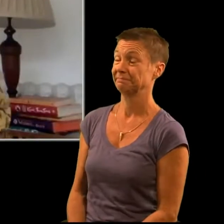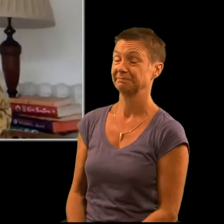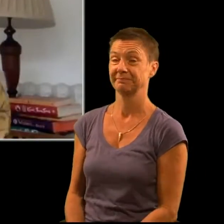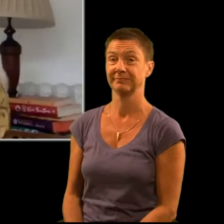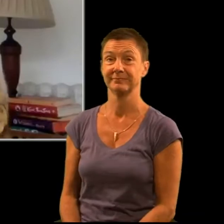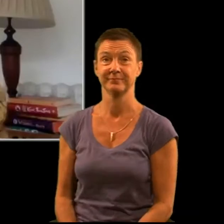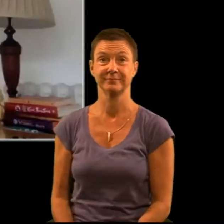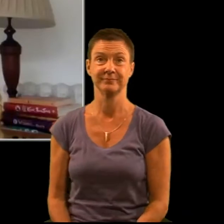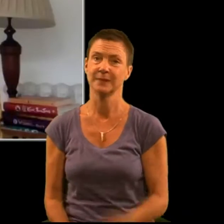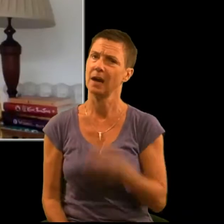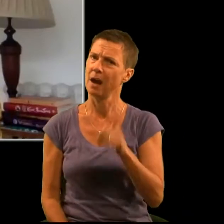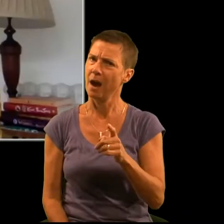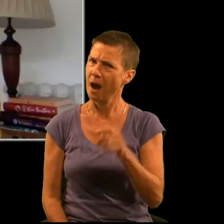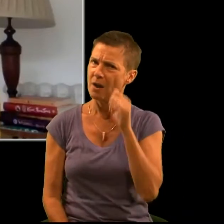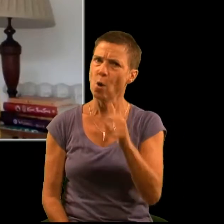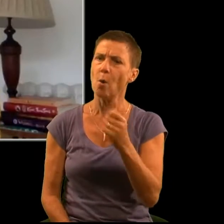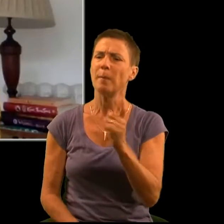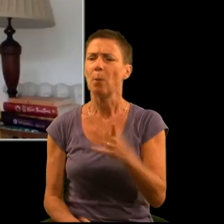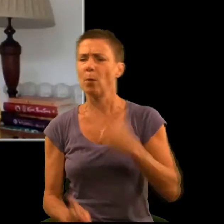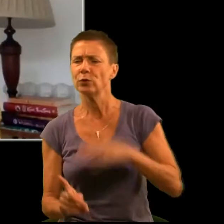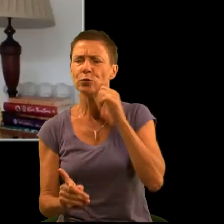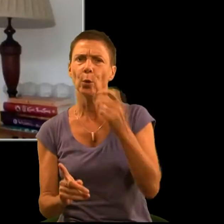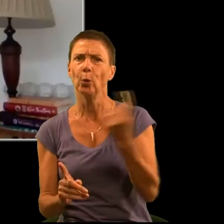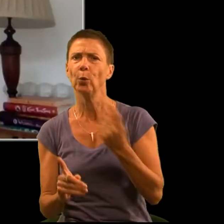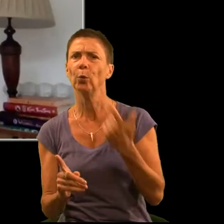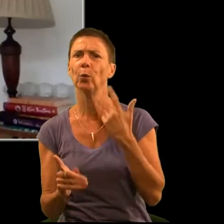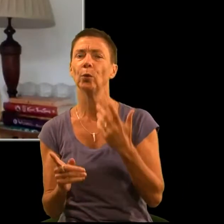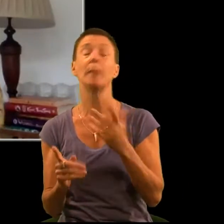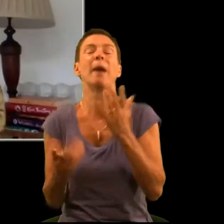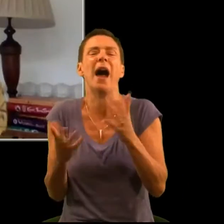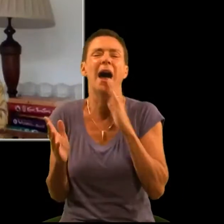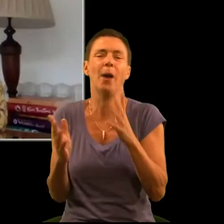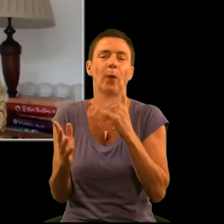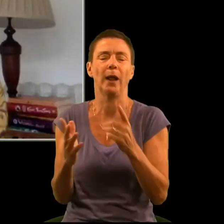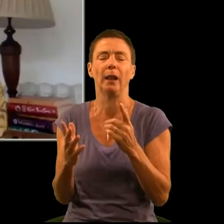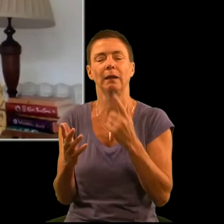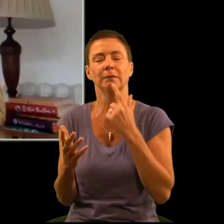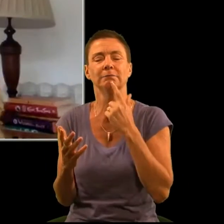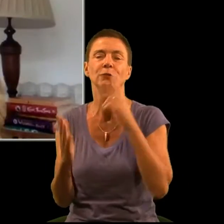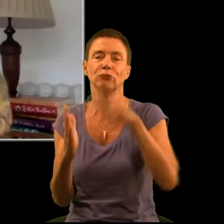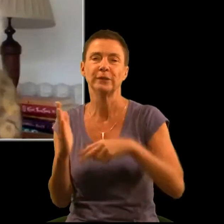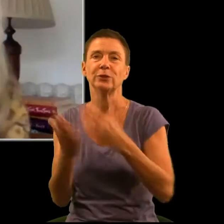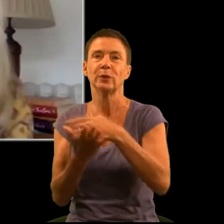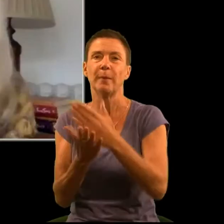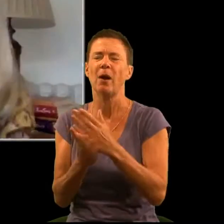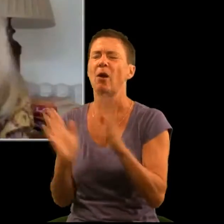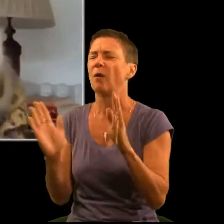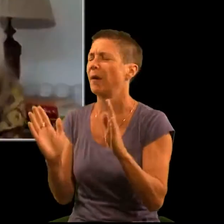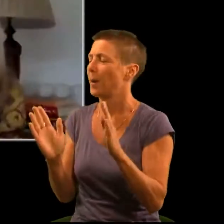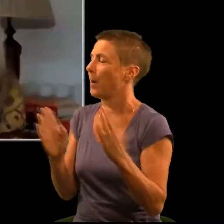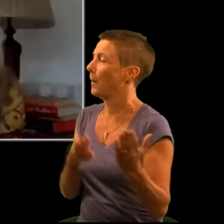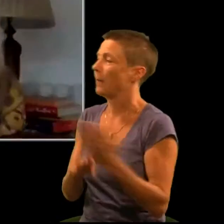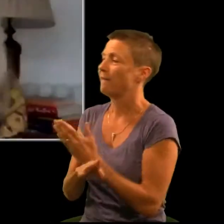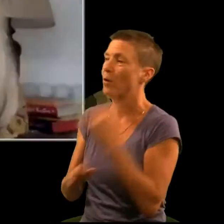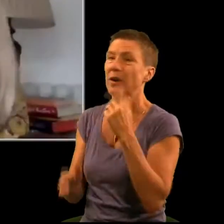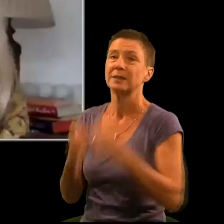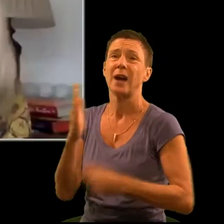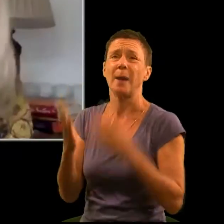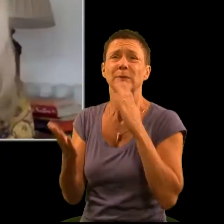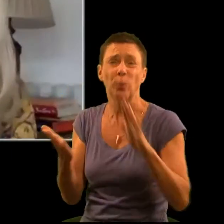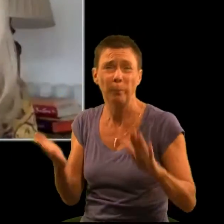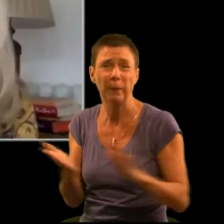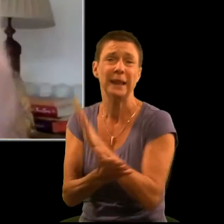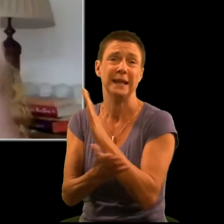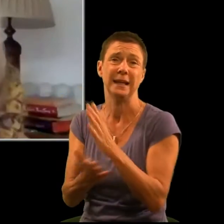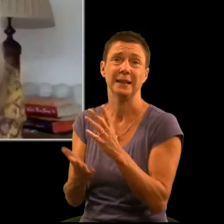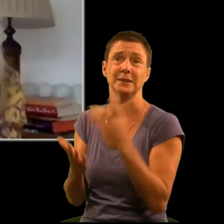because I'll know that they'll want to know who the narrator is. But I'm going to read you just a little bit. It starts, oh, by the way, I'm so pleased with